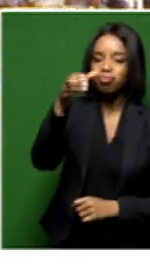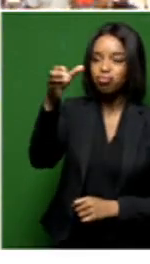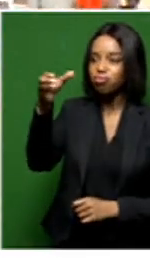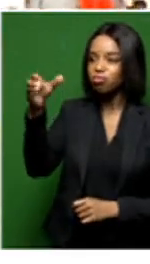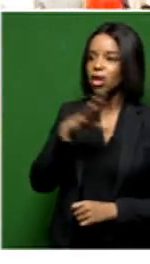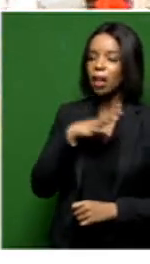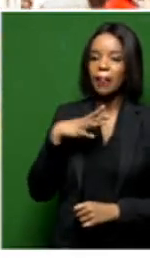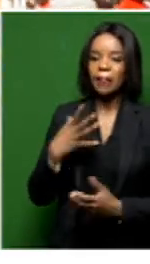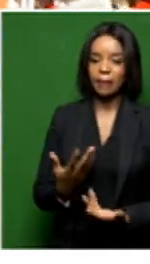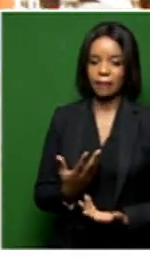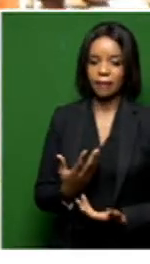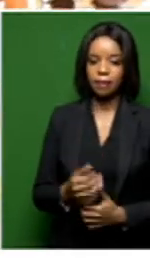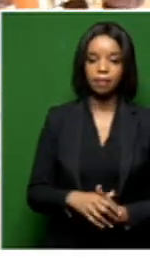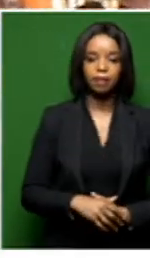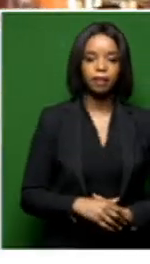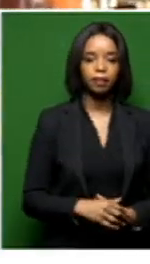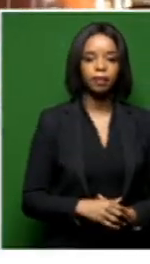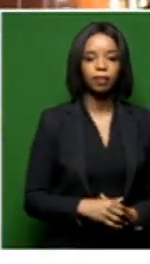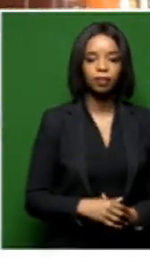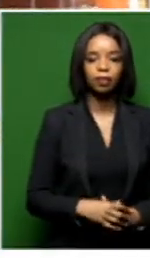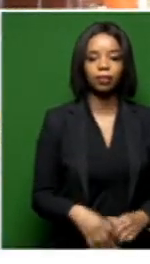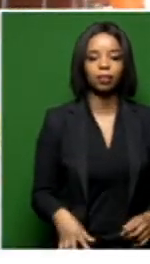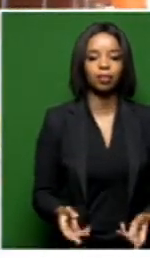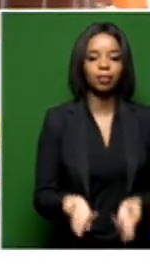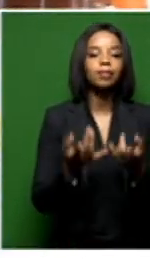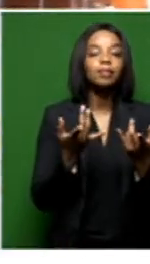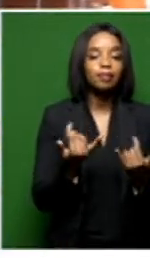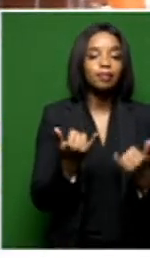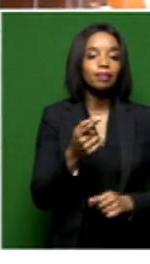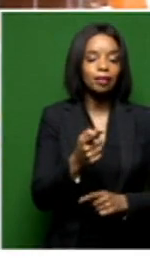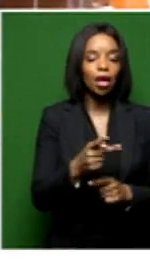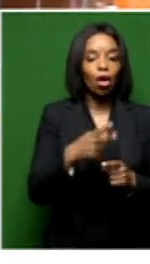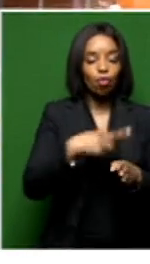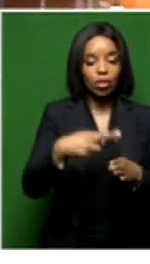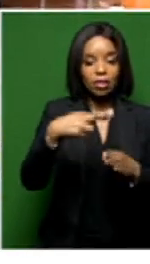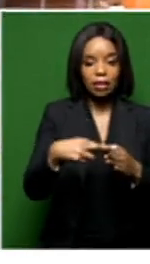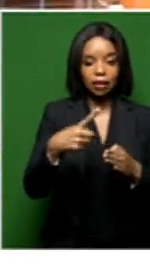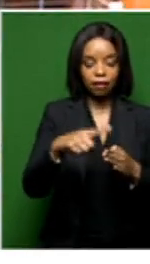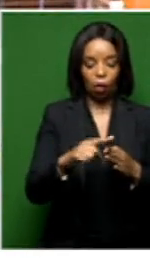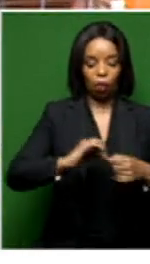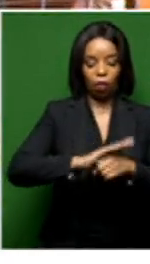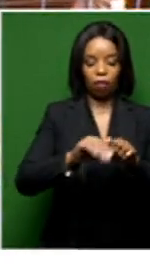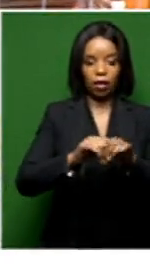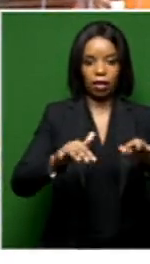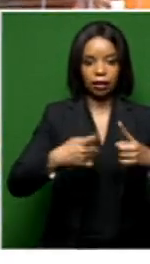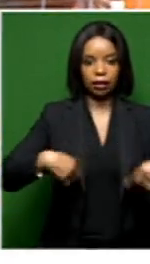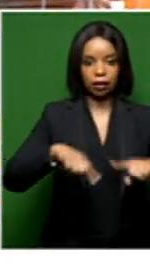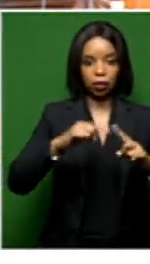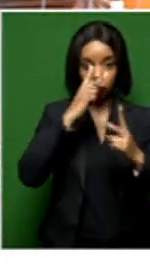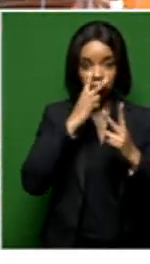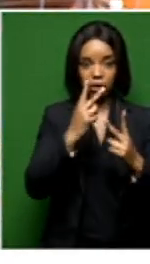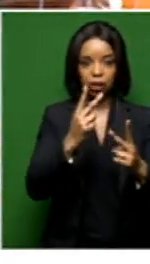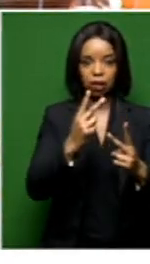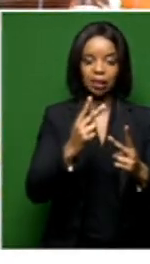we indicating is that as a result of COVID-19, we saw a slow,